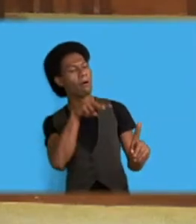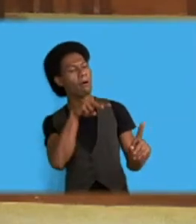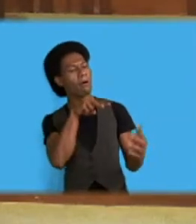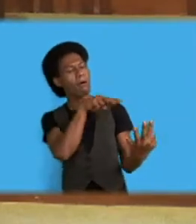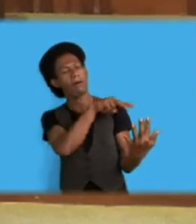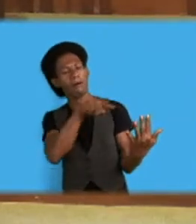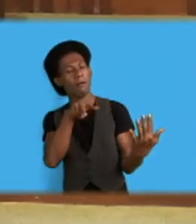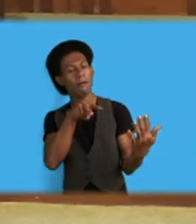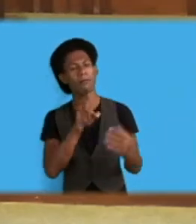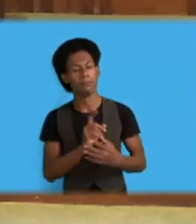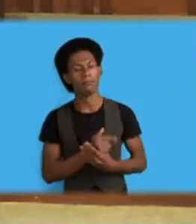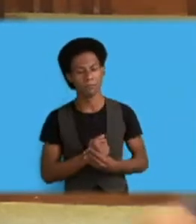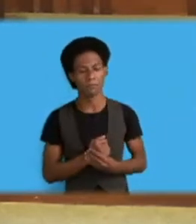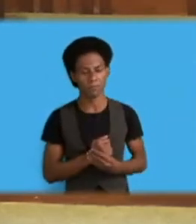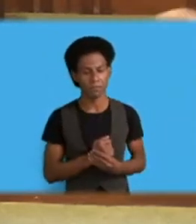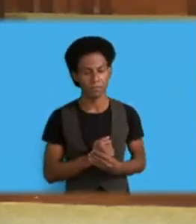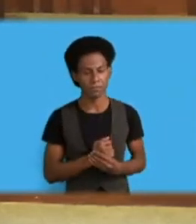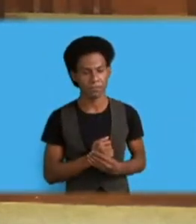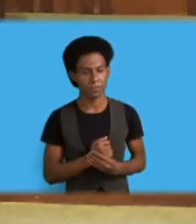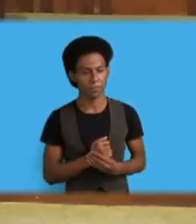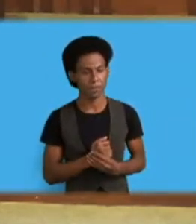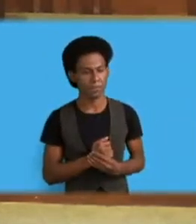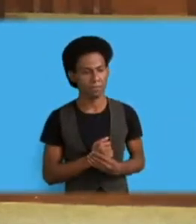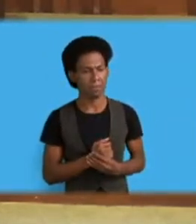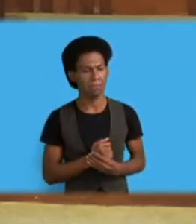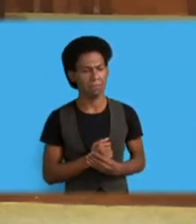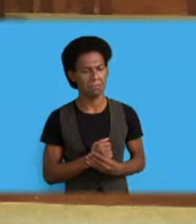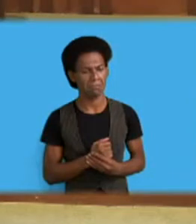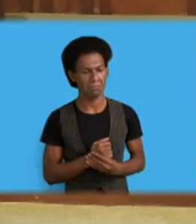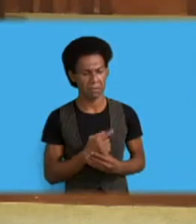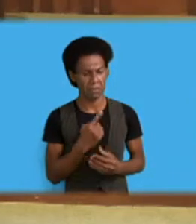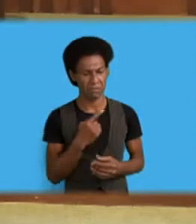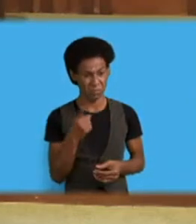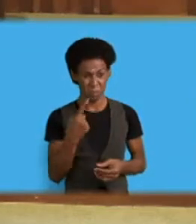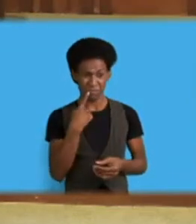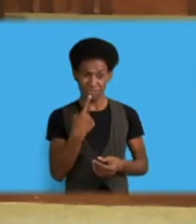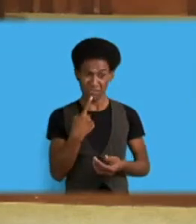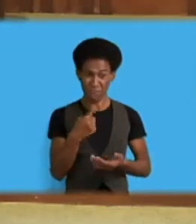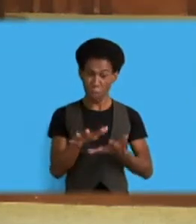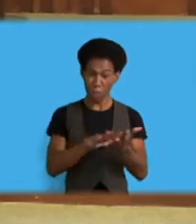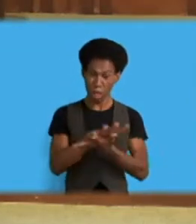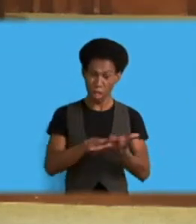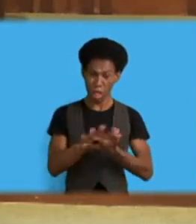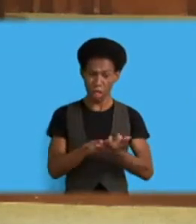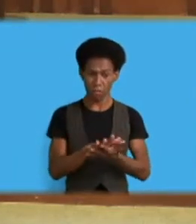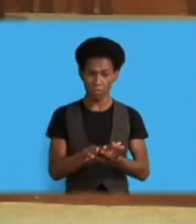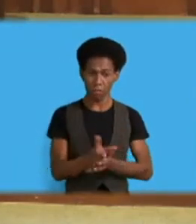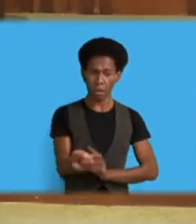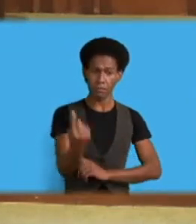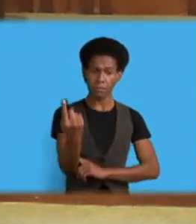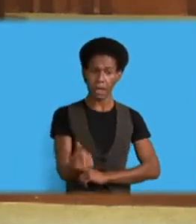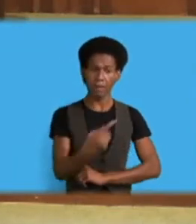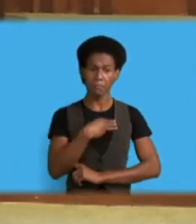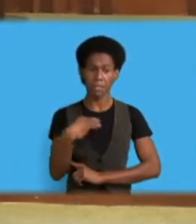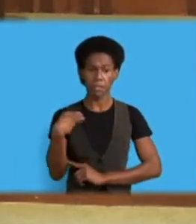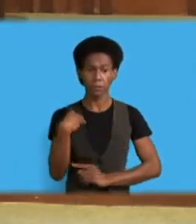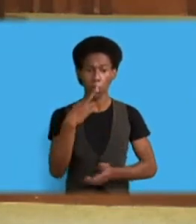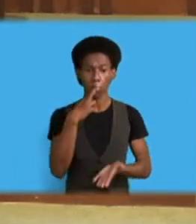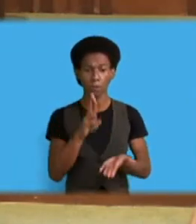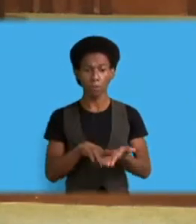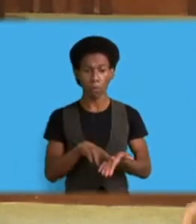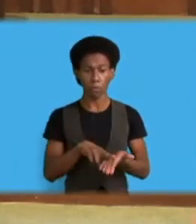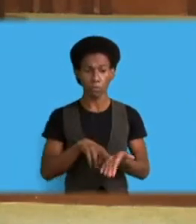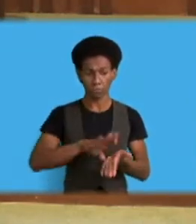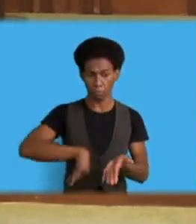education in this country, he actually rubbished that report. He actually rubbished that report because that report actually talked about the real